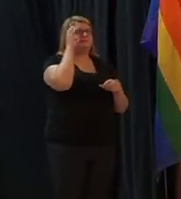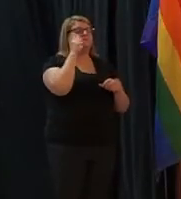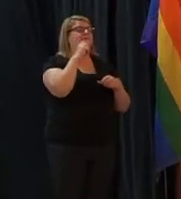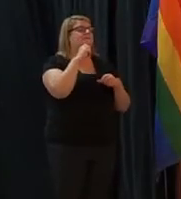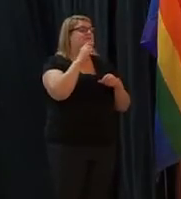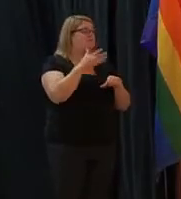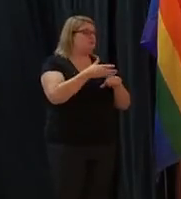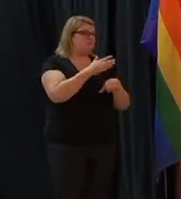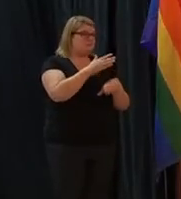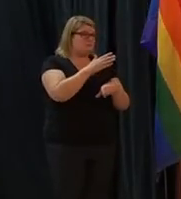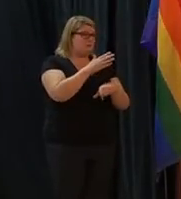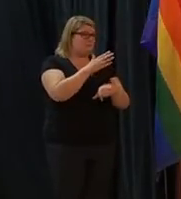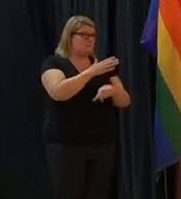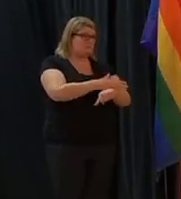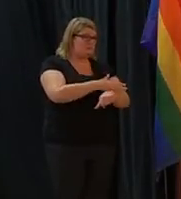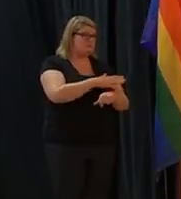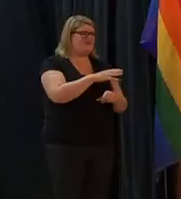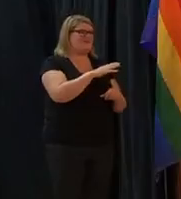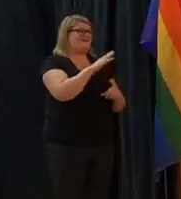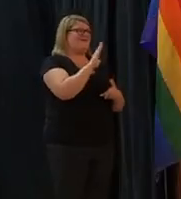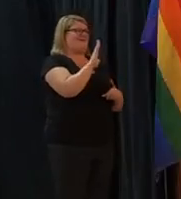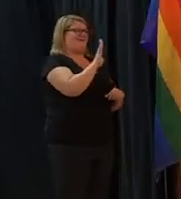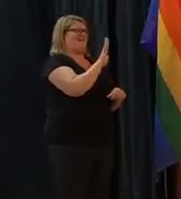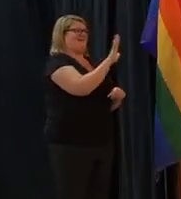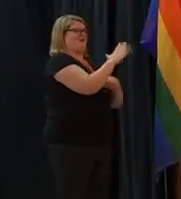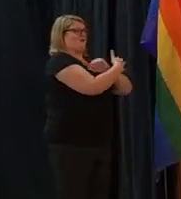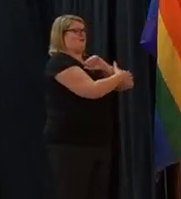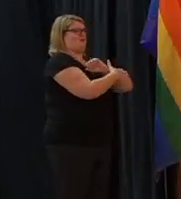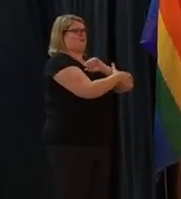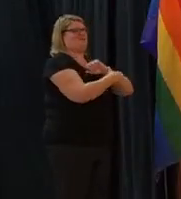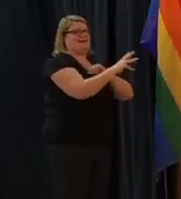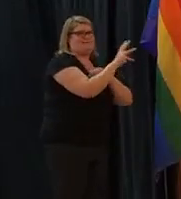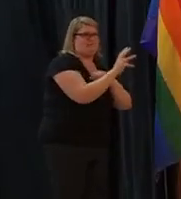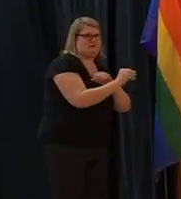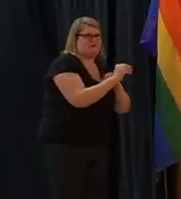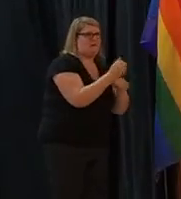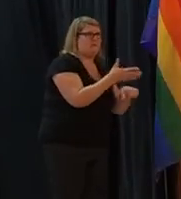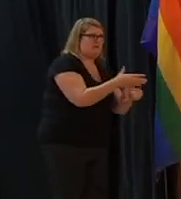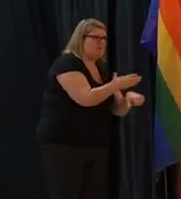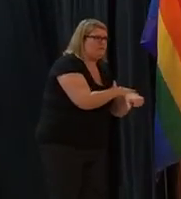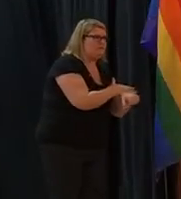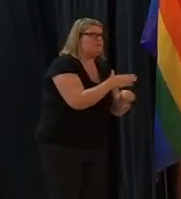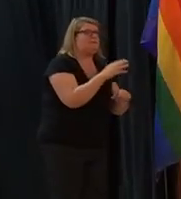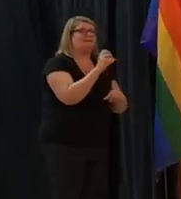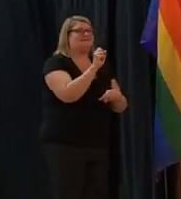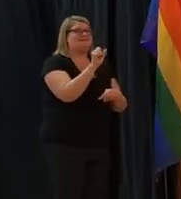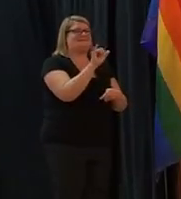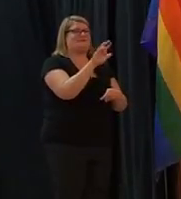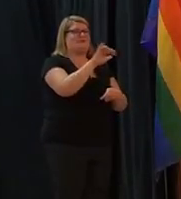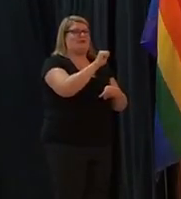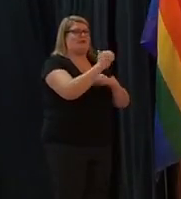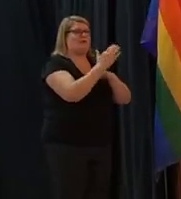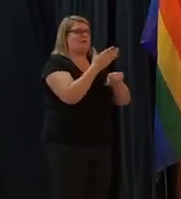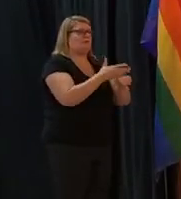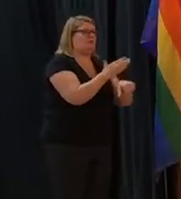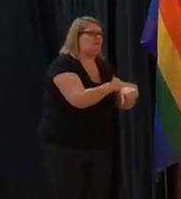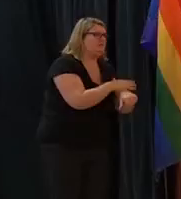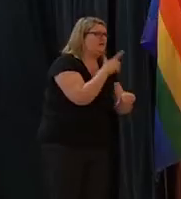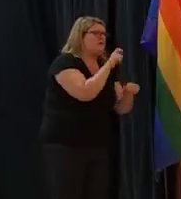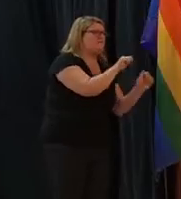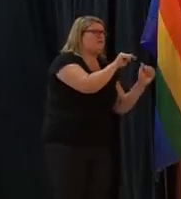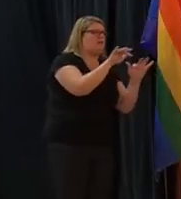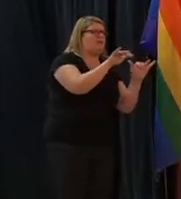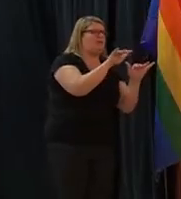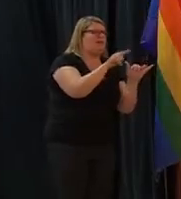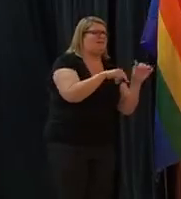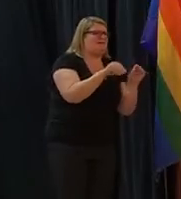things better back there, okay, in Africa, for instance. So we should stop religious preachers to go to those